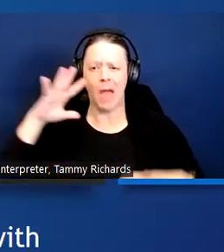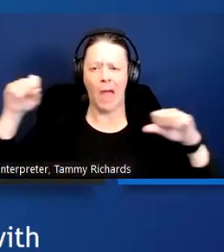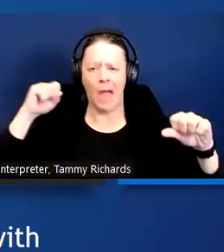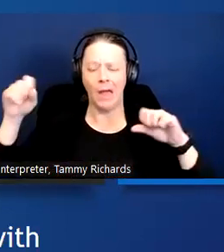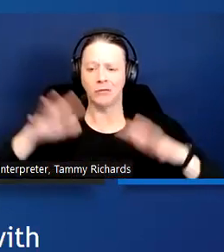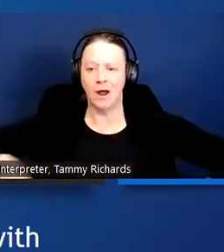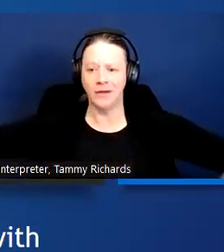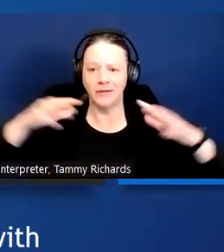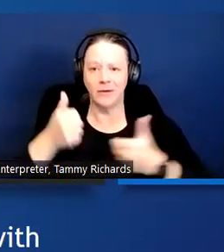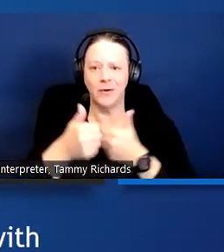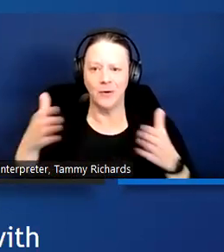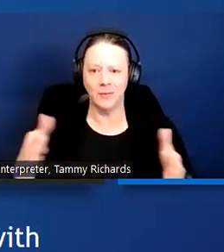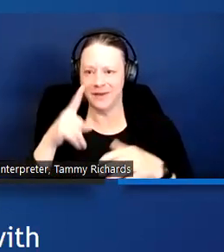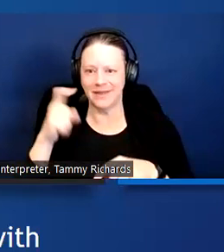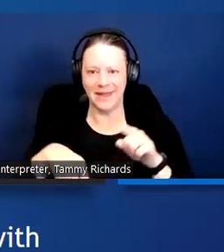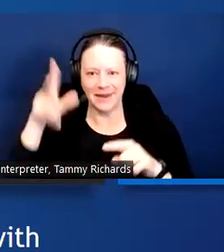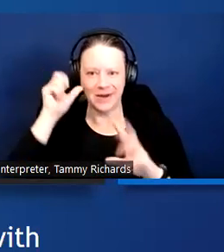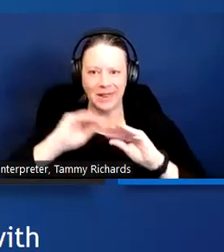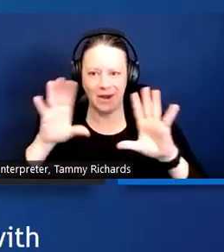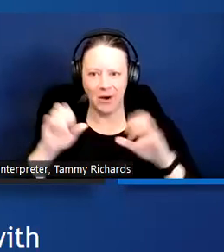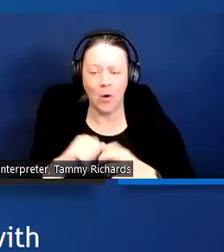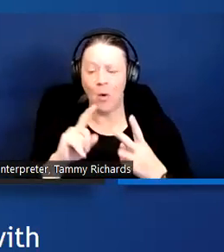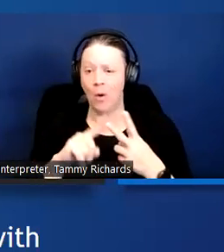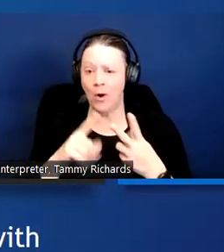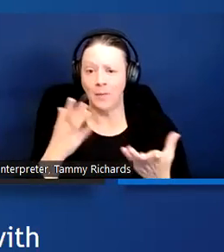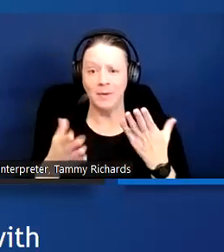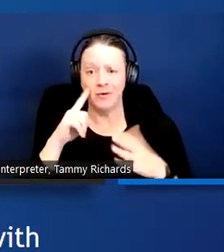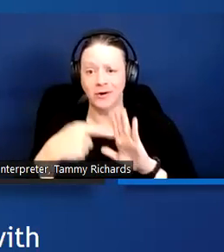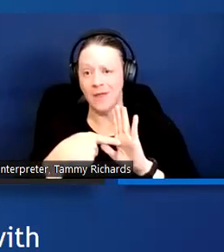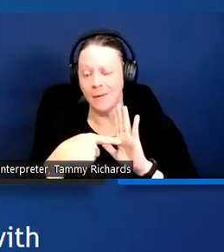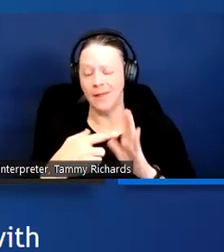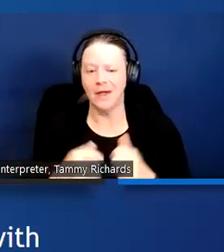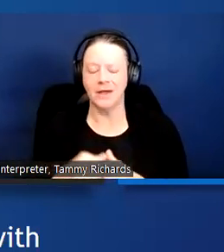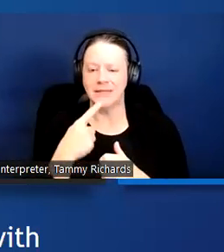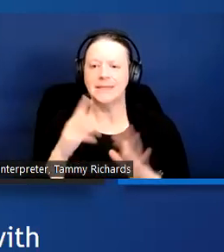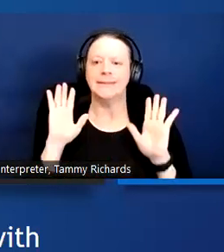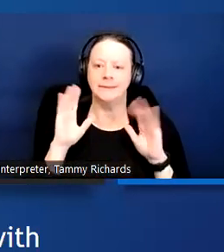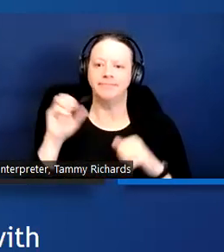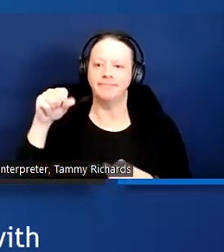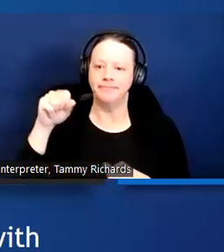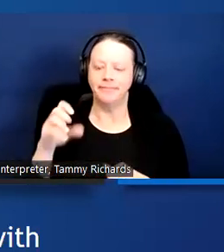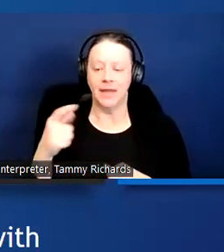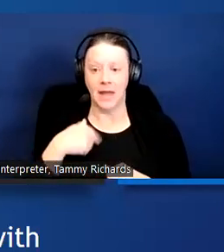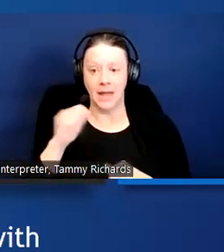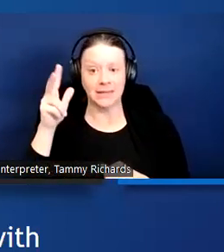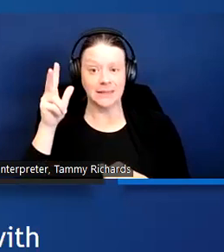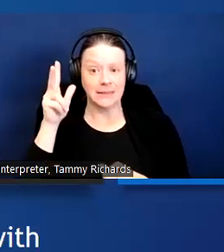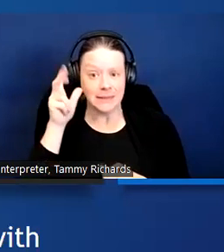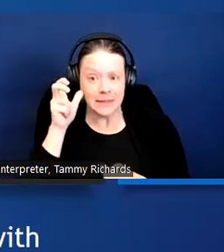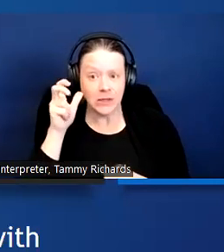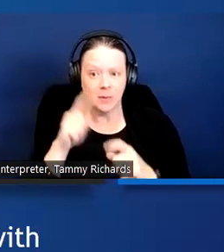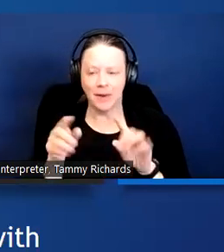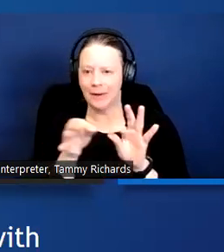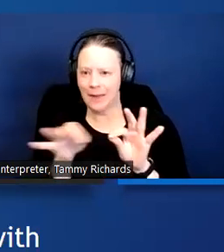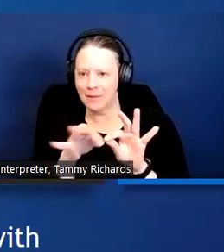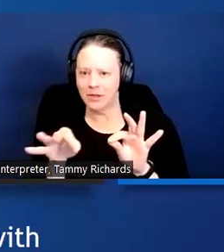or giving them the ability to say, yeah, okay, I can hear, but the captioning